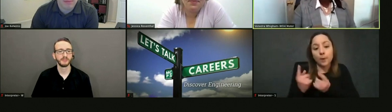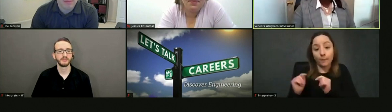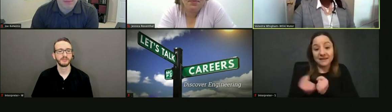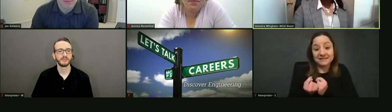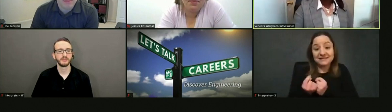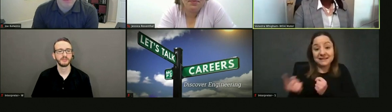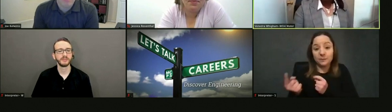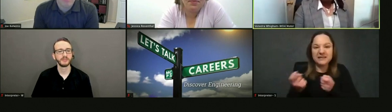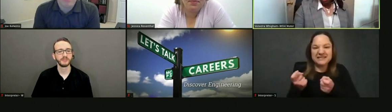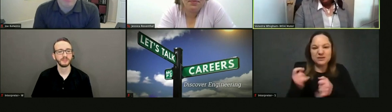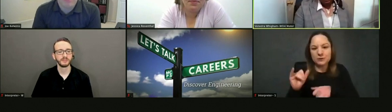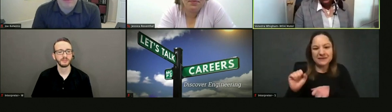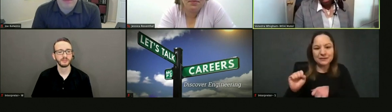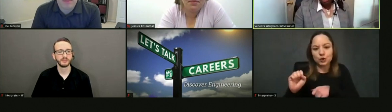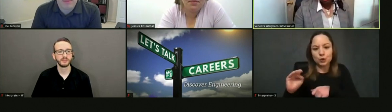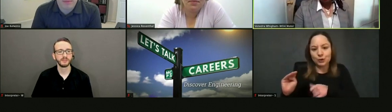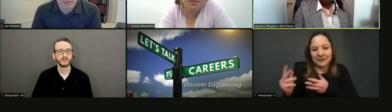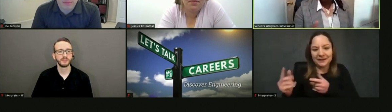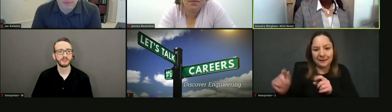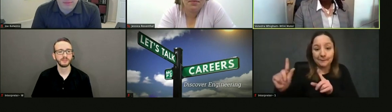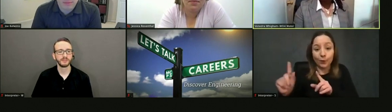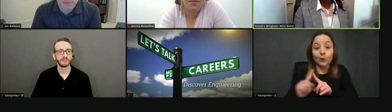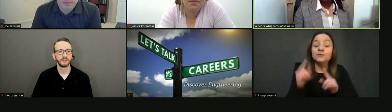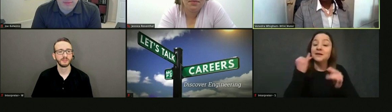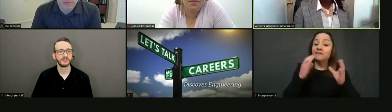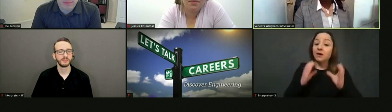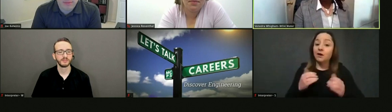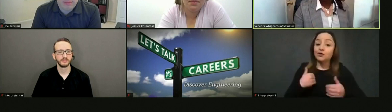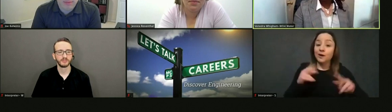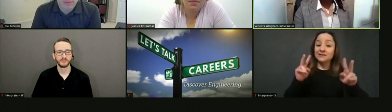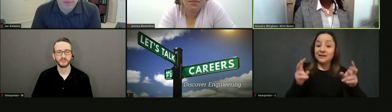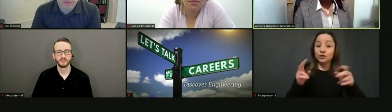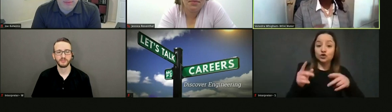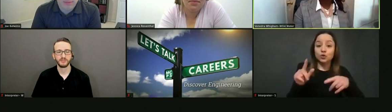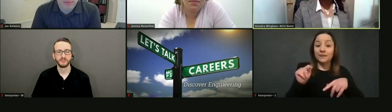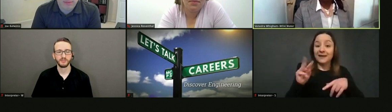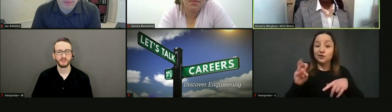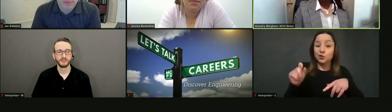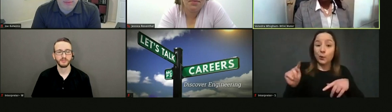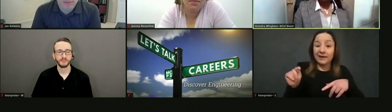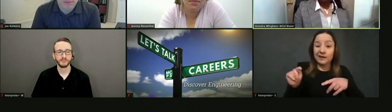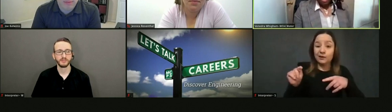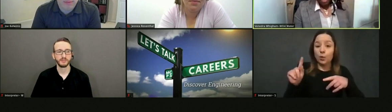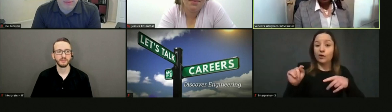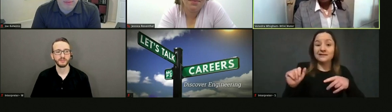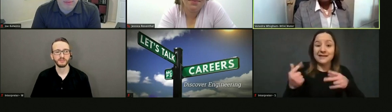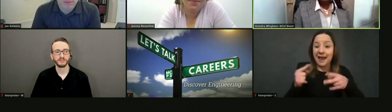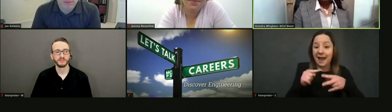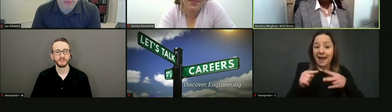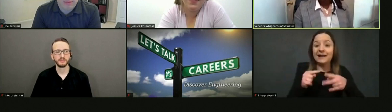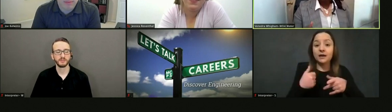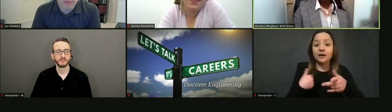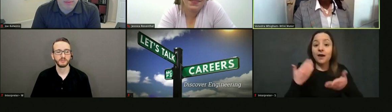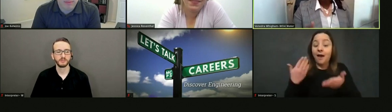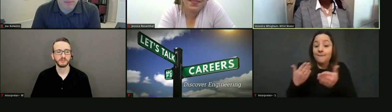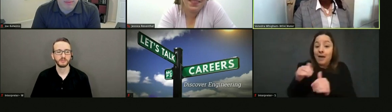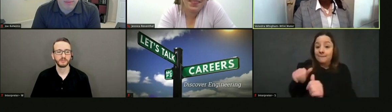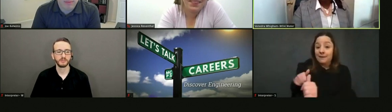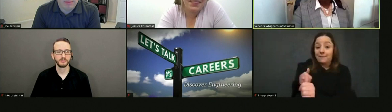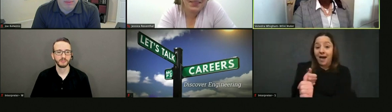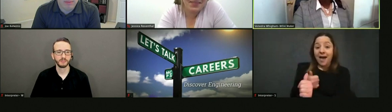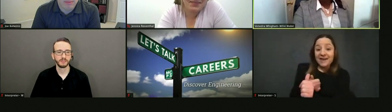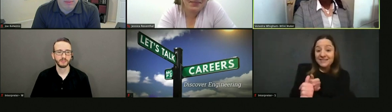of deals with those. But if a customer has an issue and they tweet or tag WSC, I may be behind the scenes answering a question